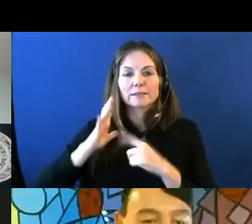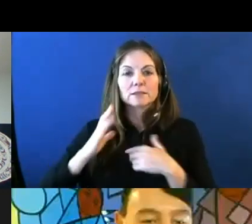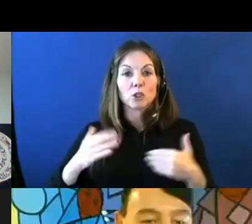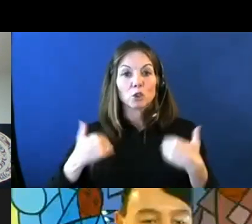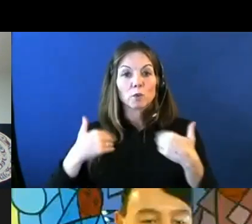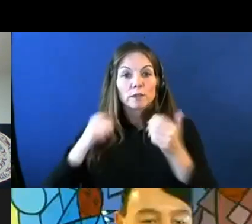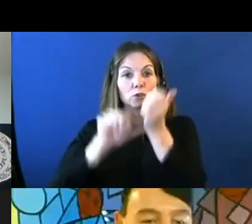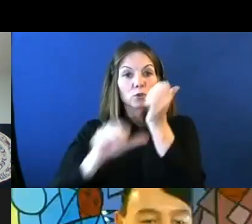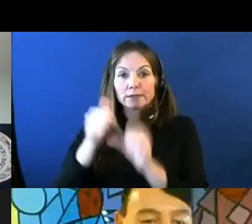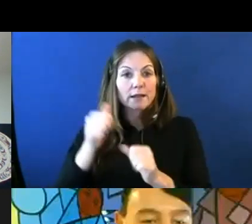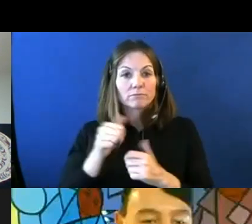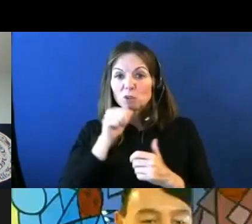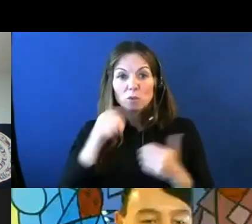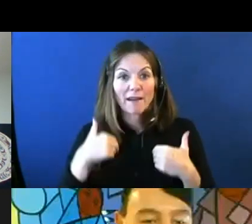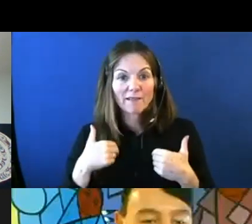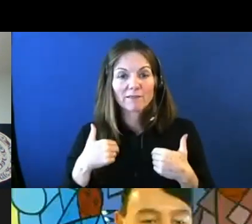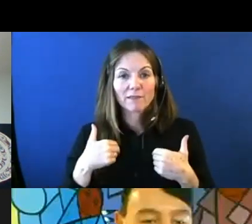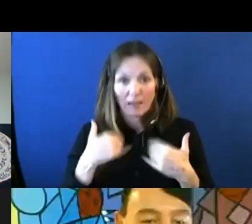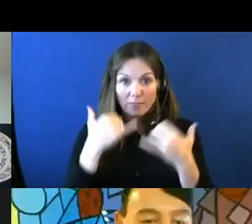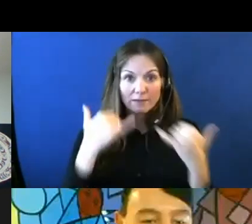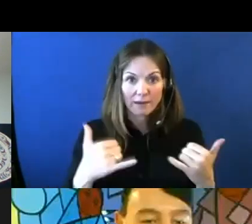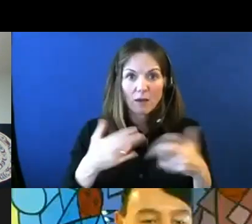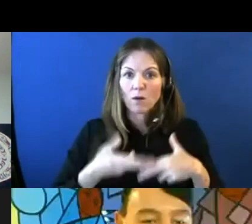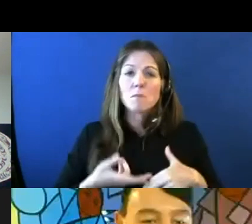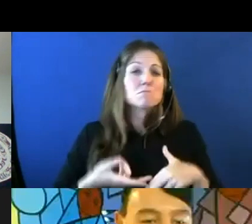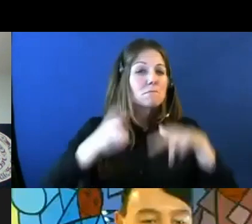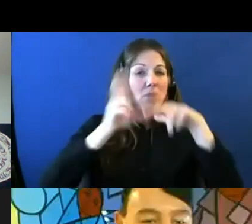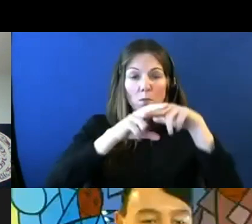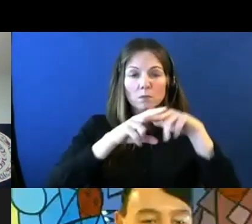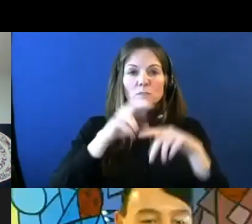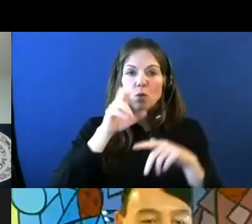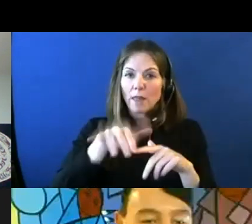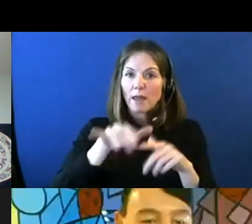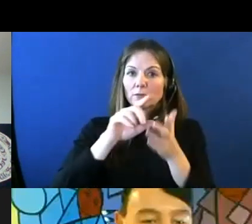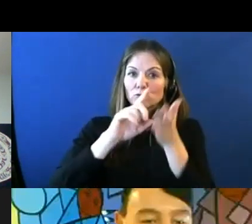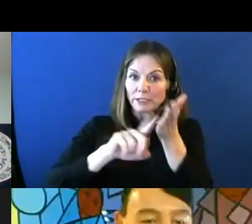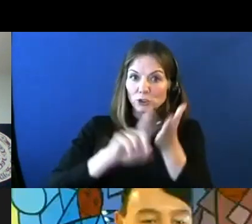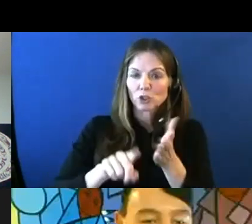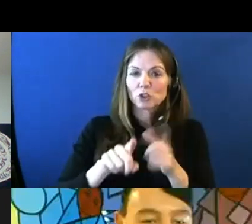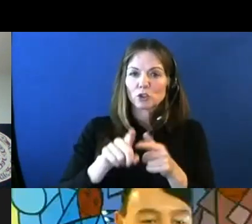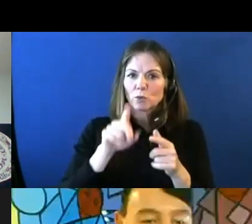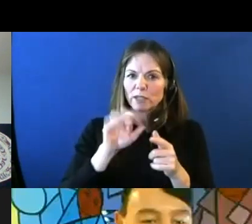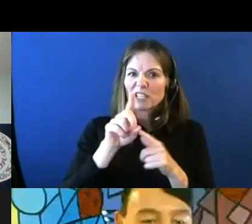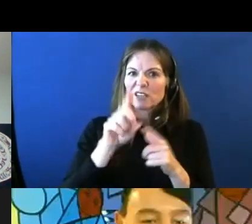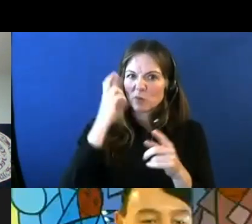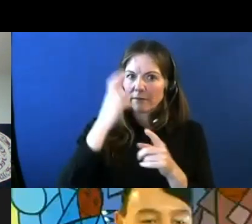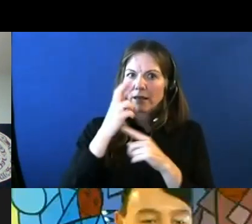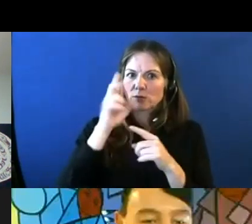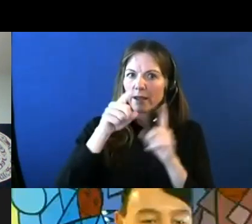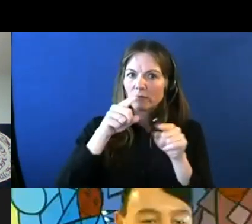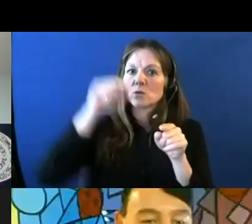what was missing, what was disrupted in that time? It was a really interesting project. And I think we made a significant